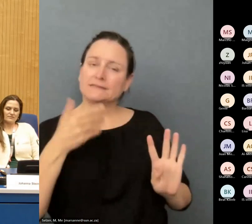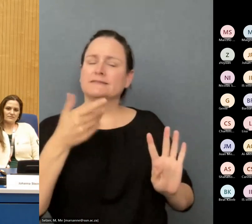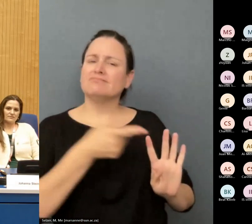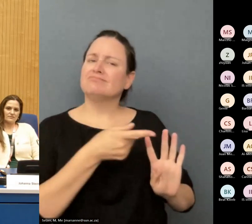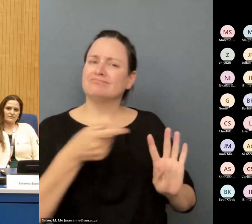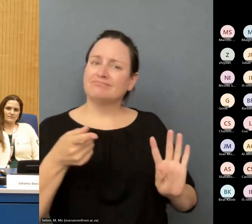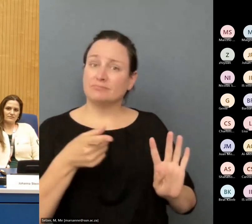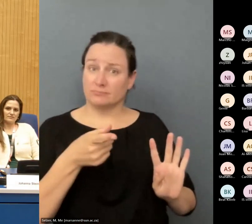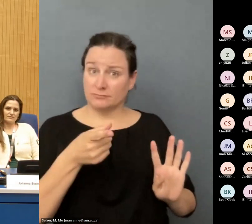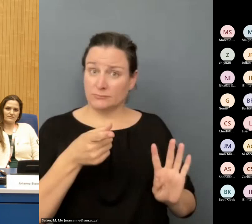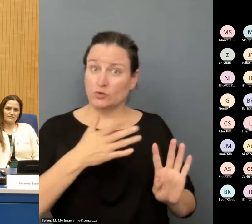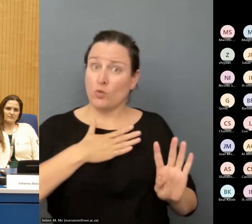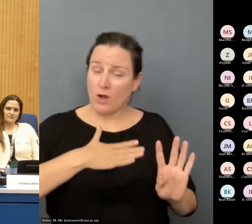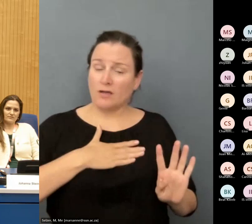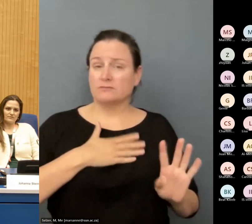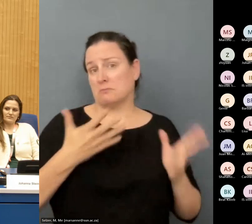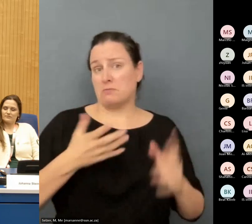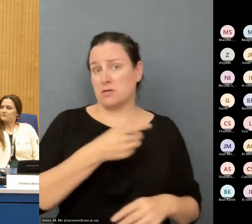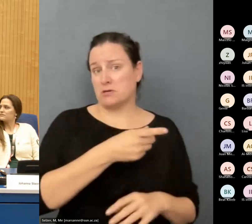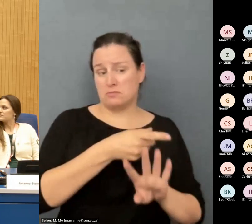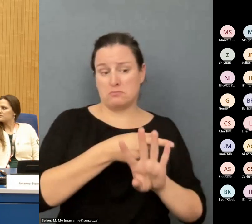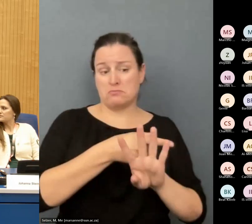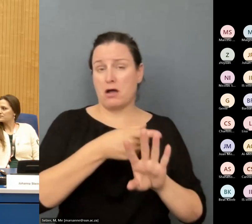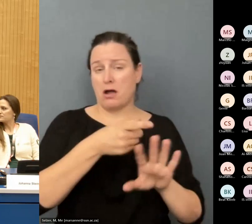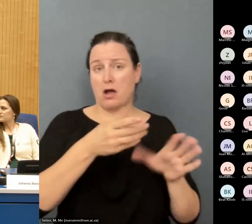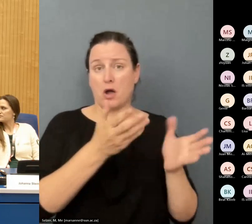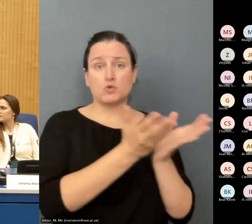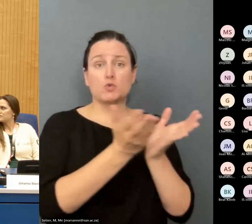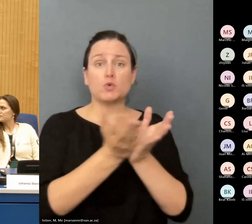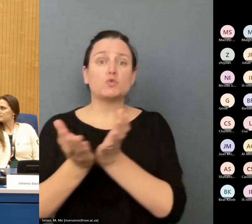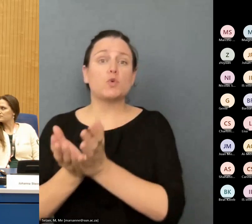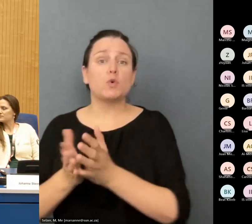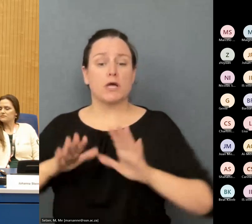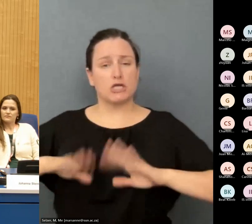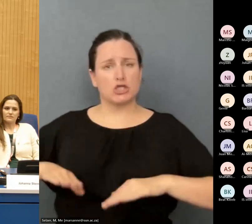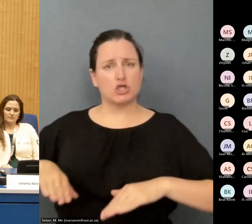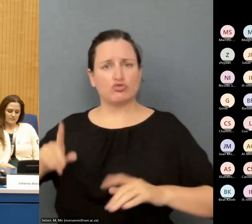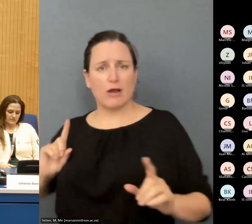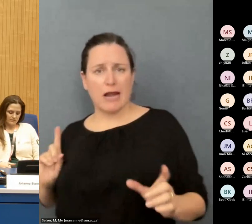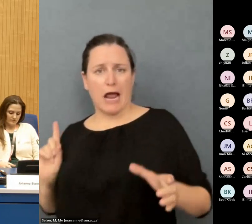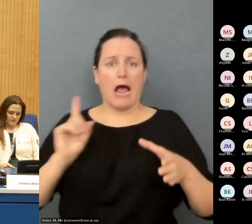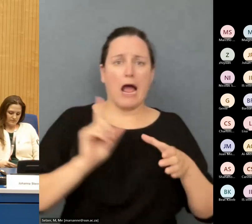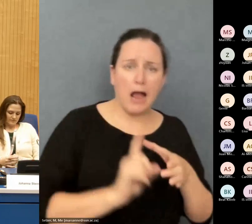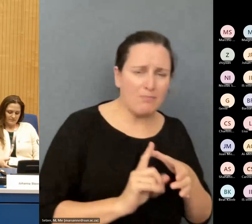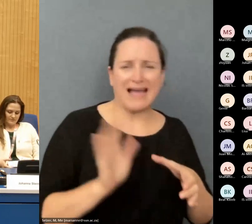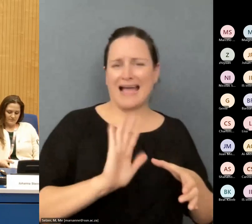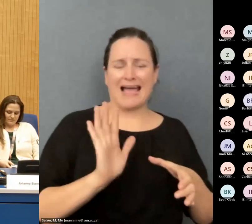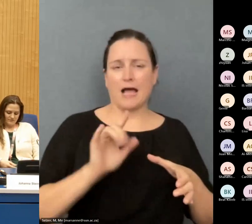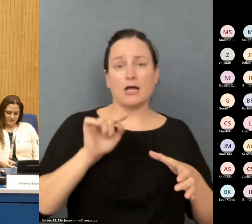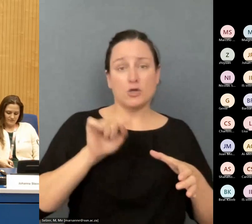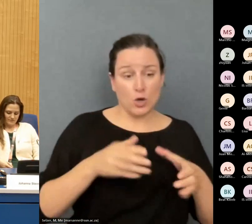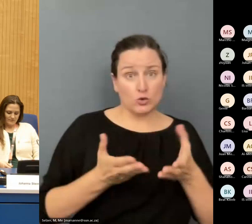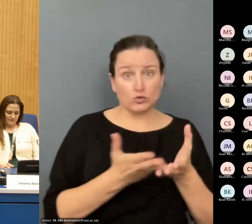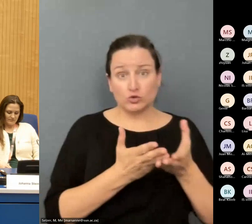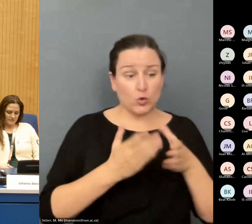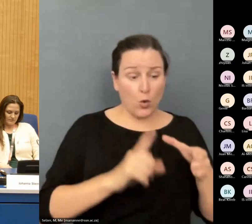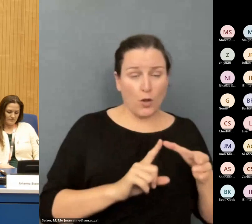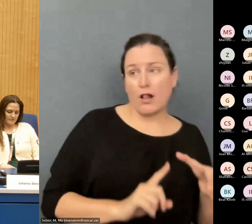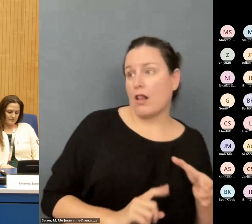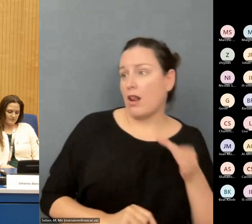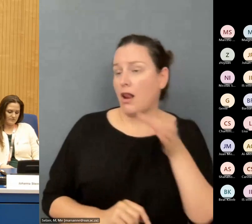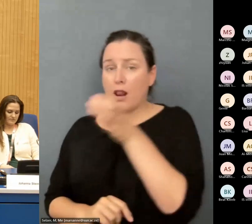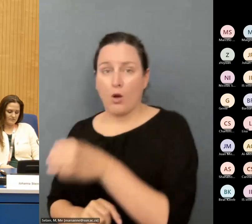solutions so that children can learn sign language in their own rural communities without having to go to boarding school